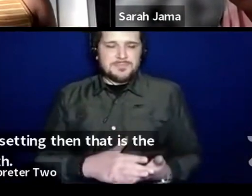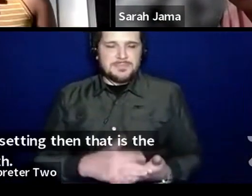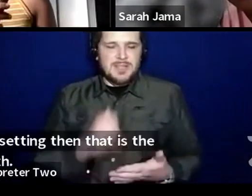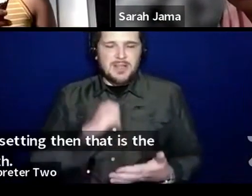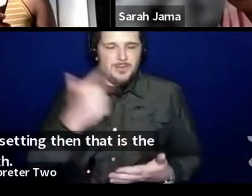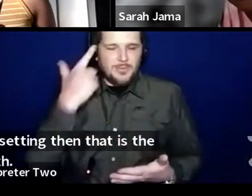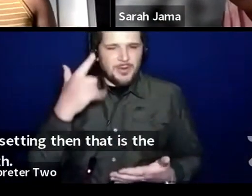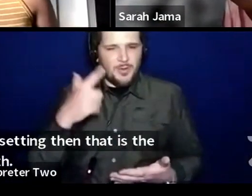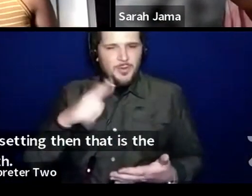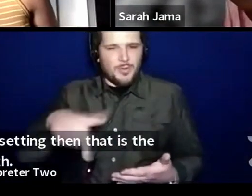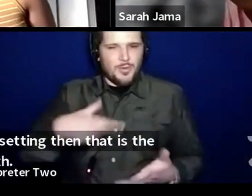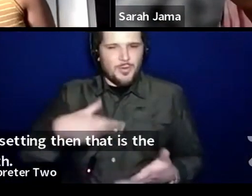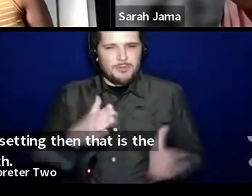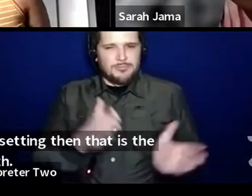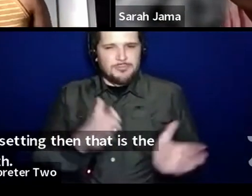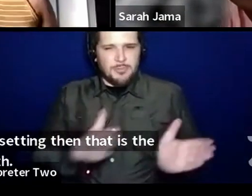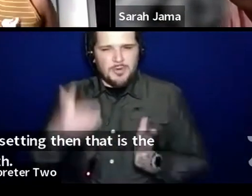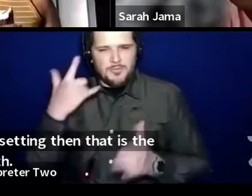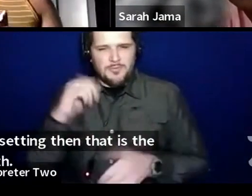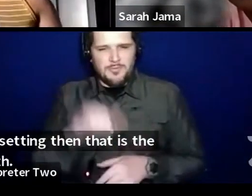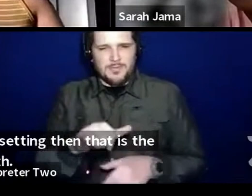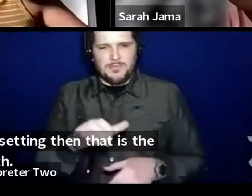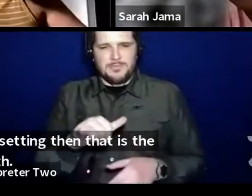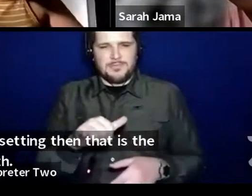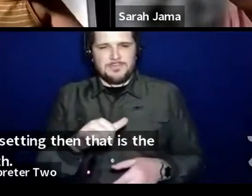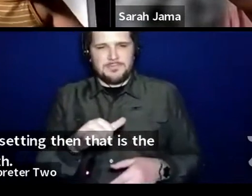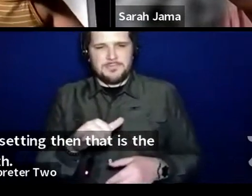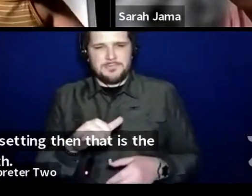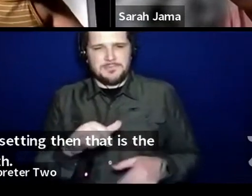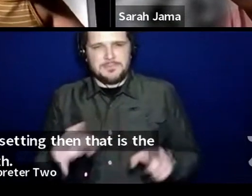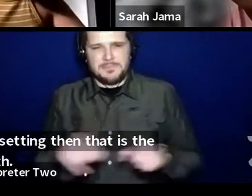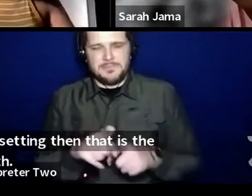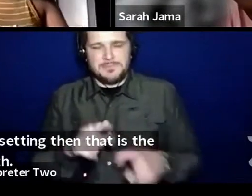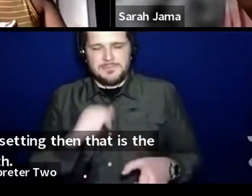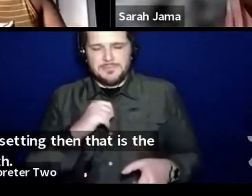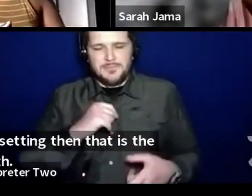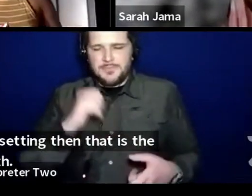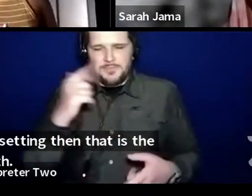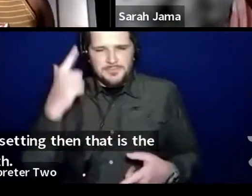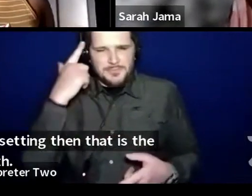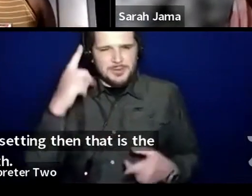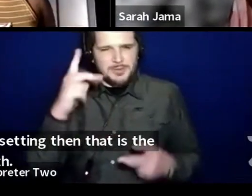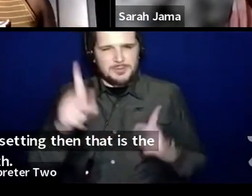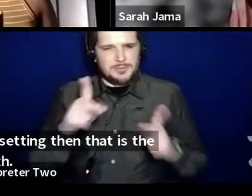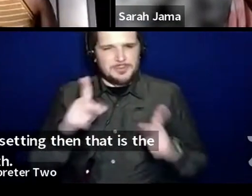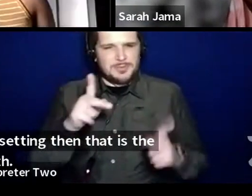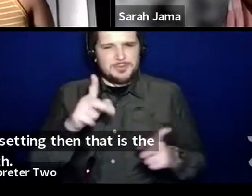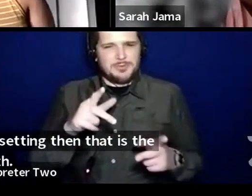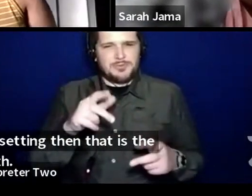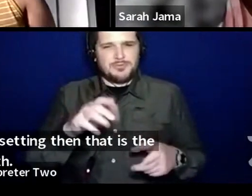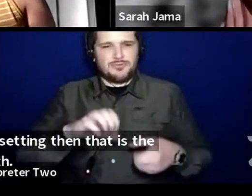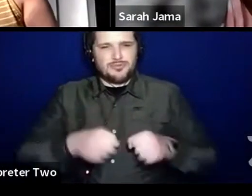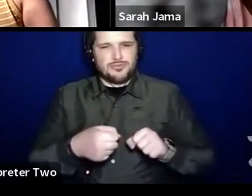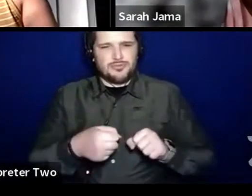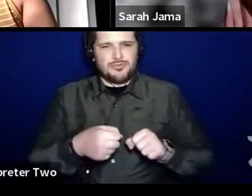for that. And also like, I think that people don't grieve that as the same loss,